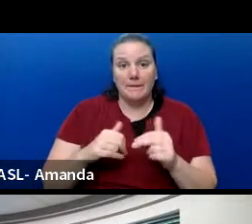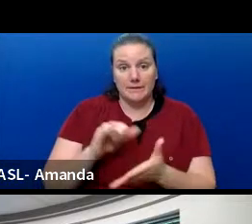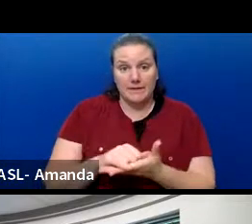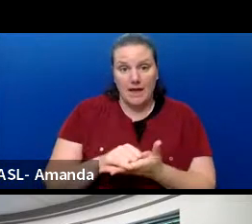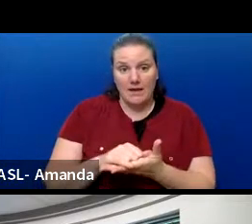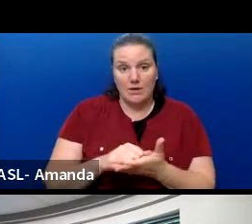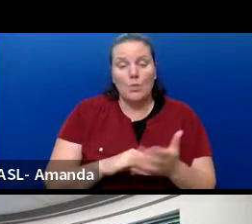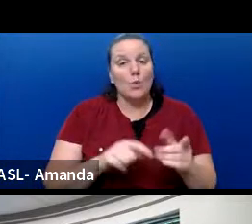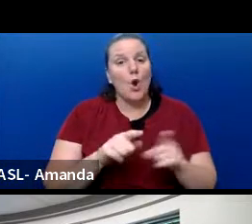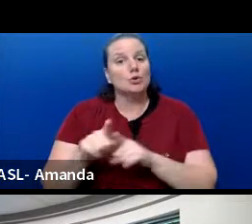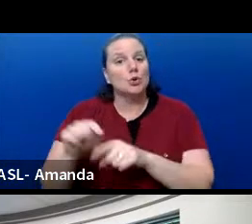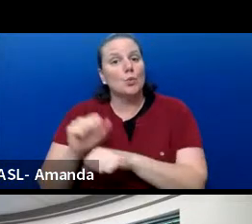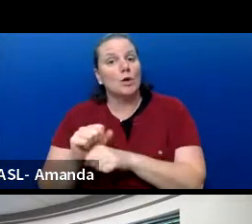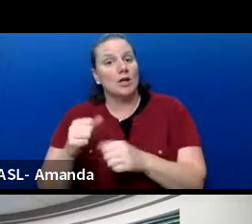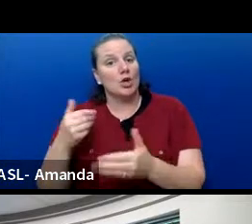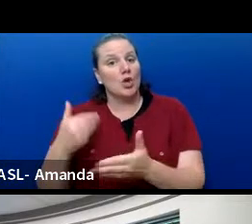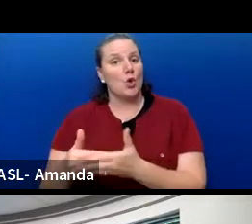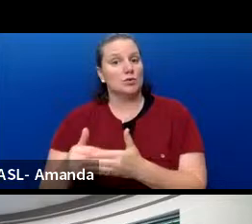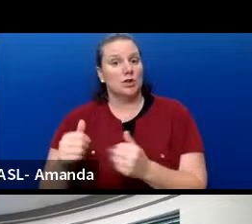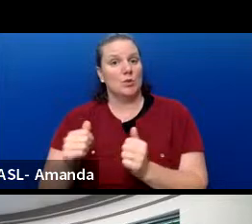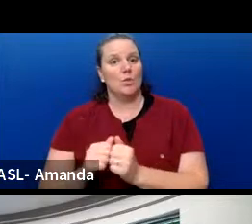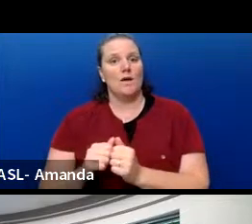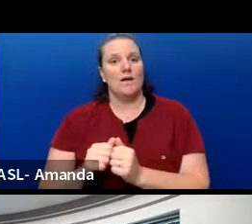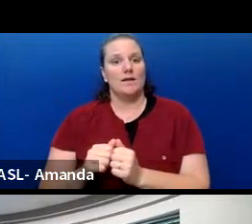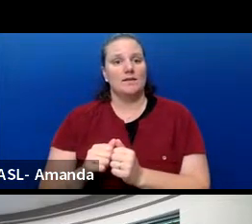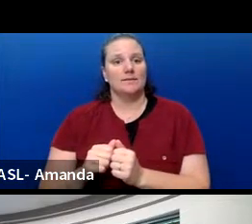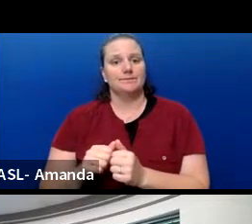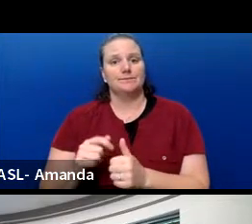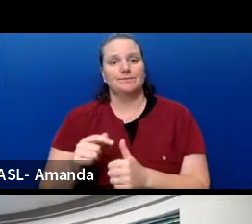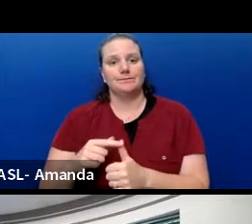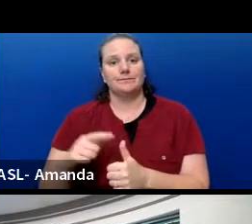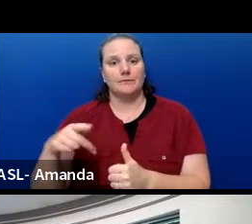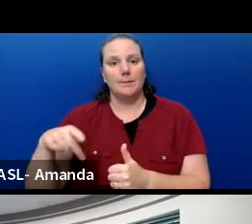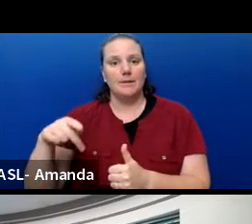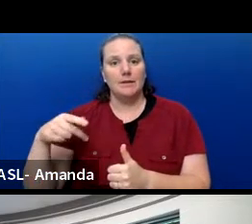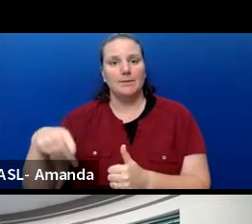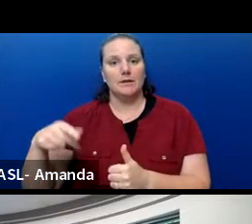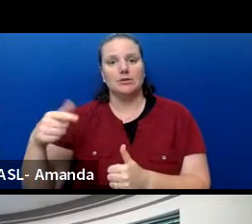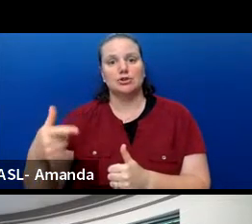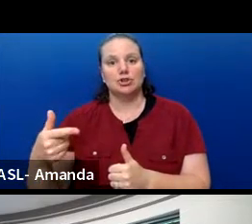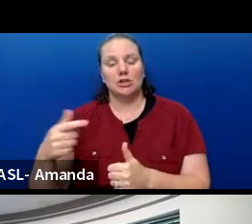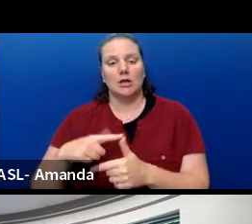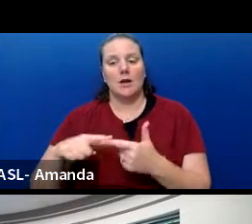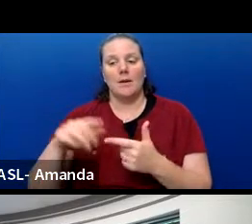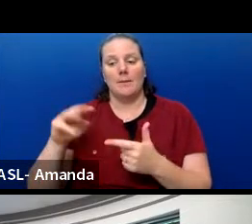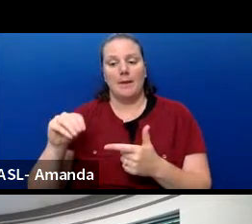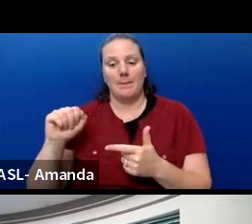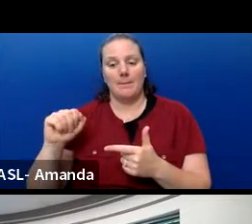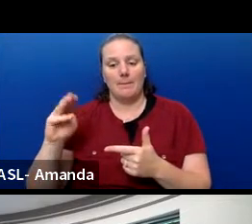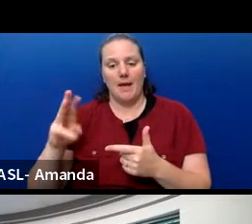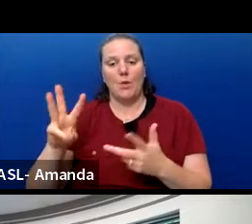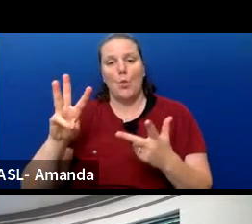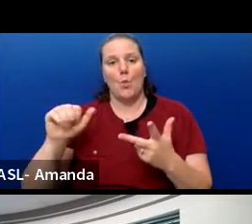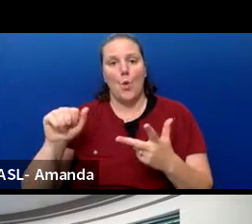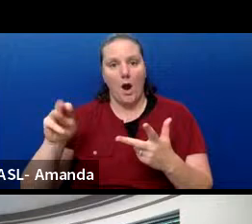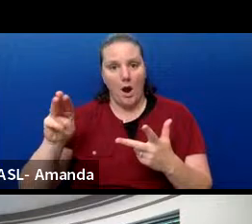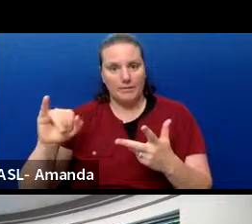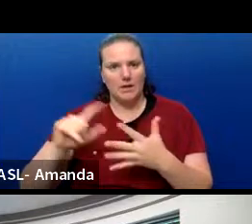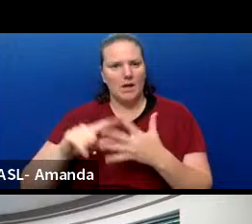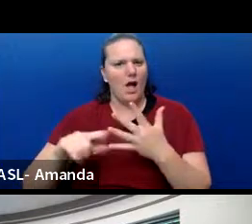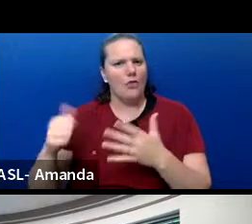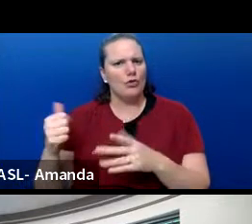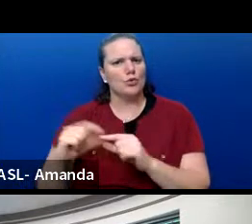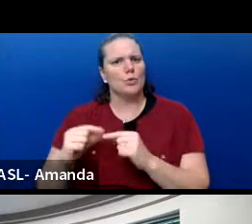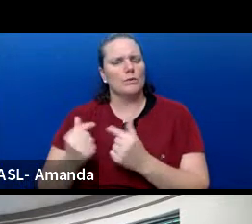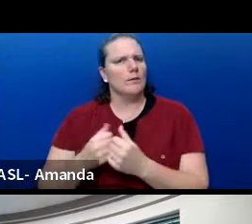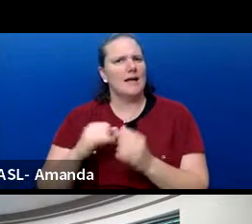working closely with WAMI, PBDG, NAMAC, other groups to identify what are some of the